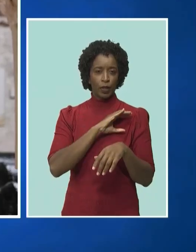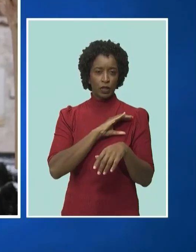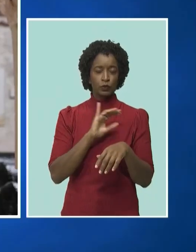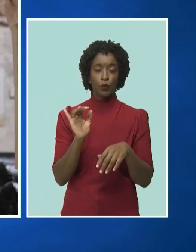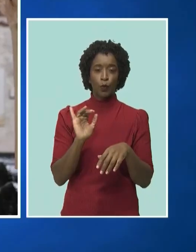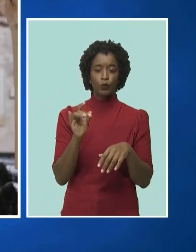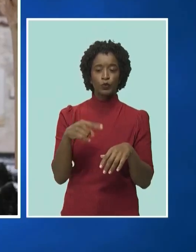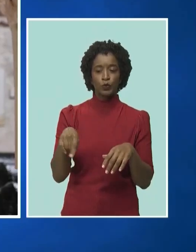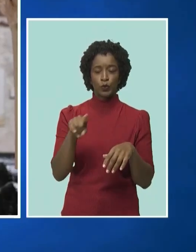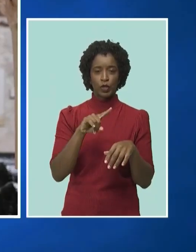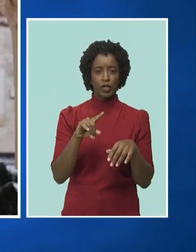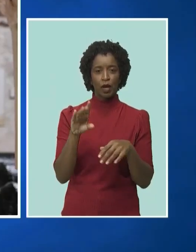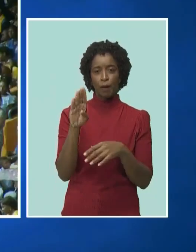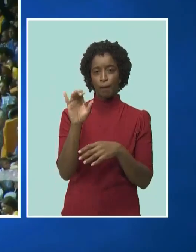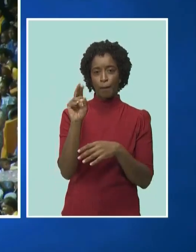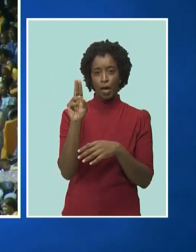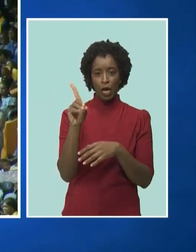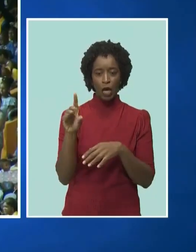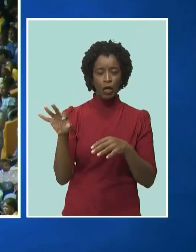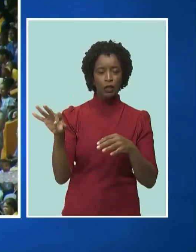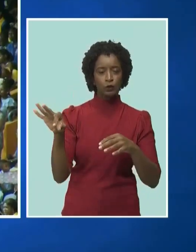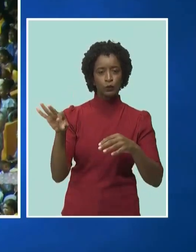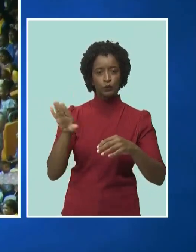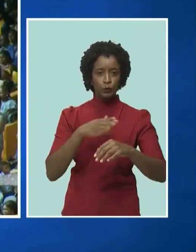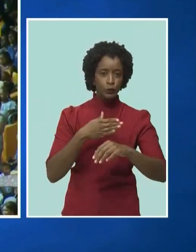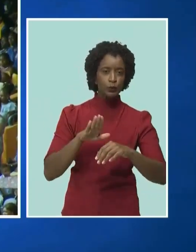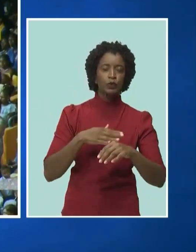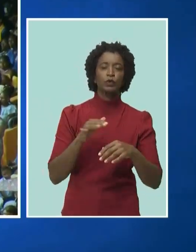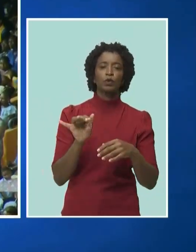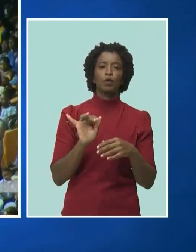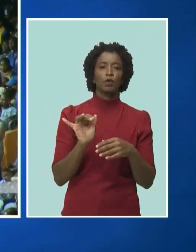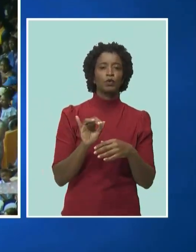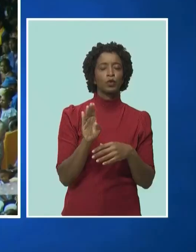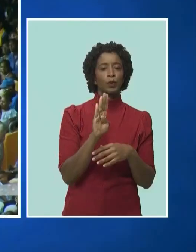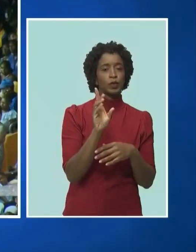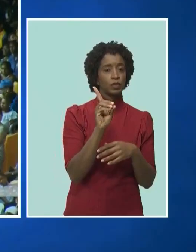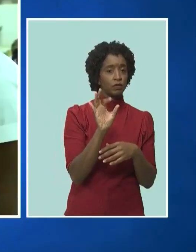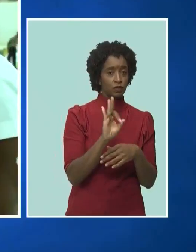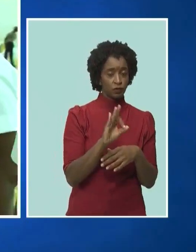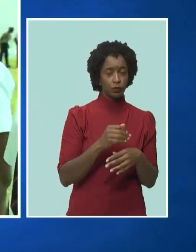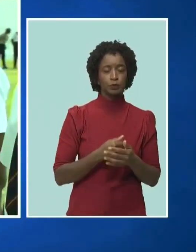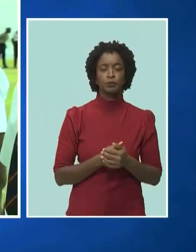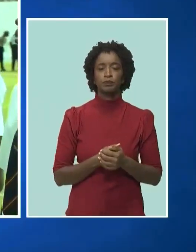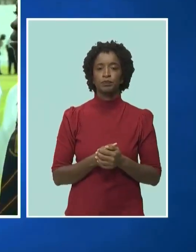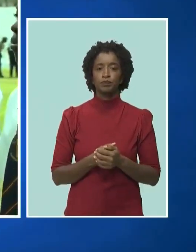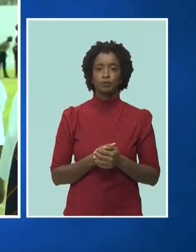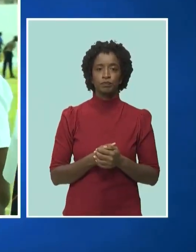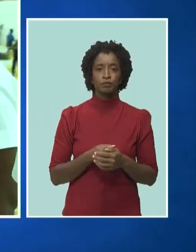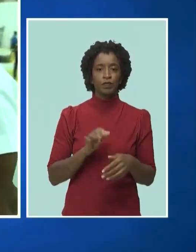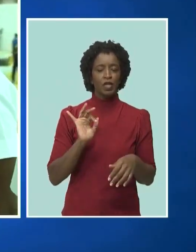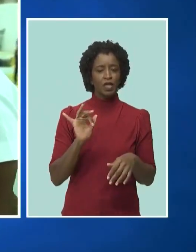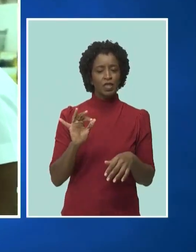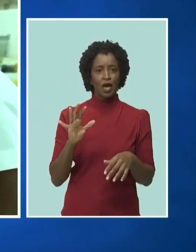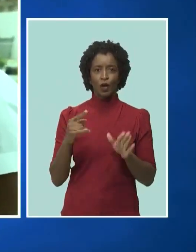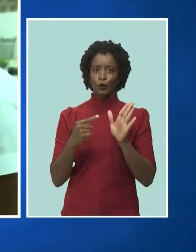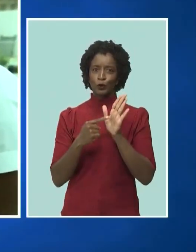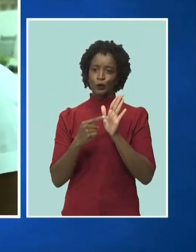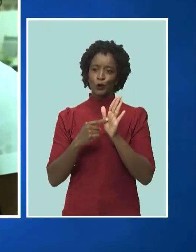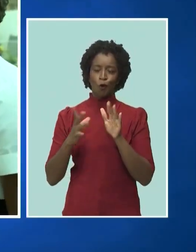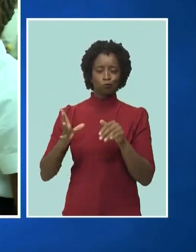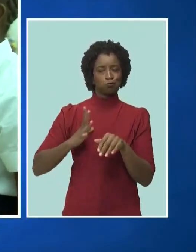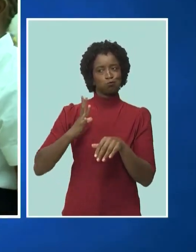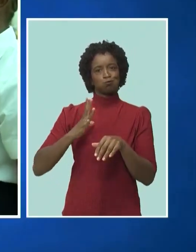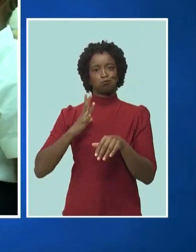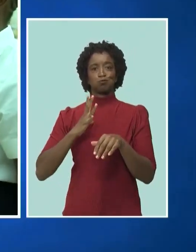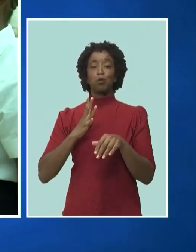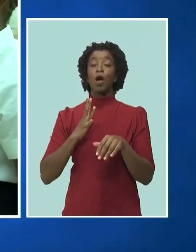Police Service and the Barbados Defense Force. And while Barbadians can expect a grand display, there will also be